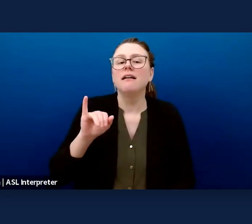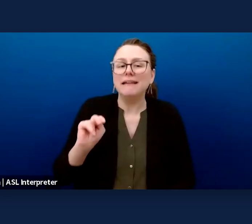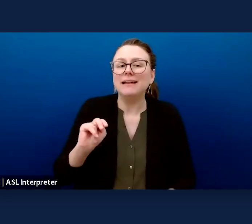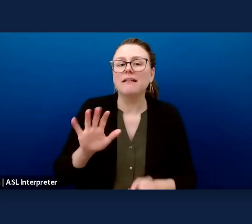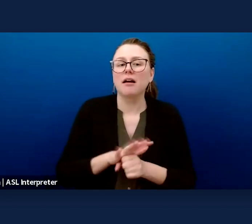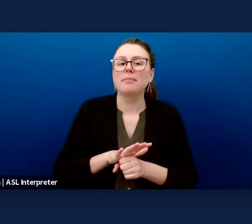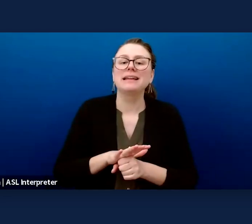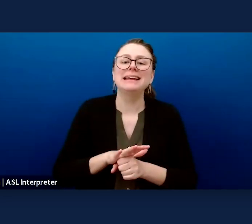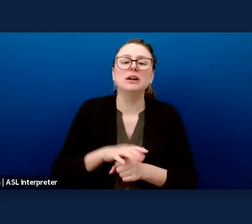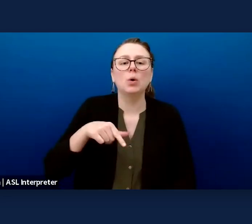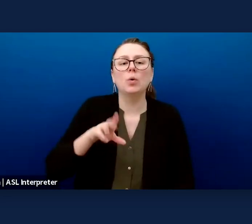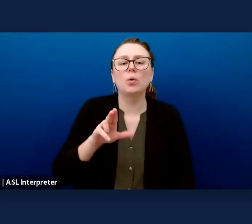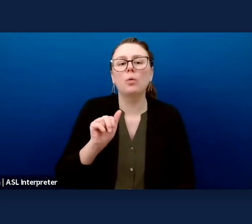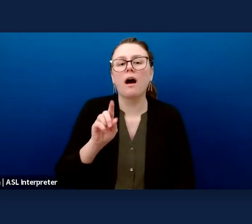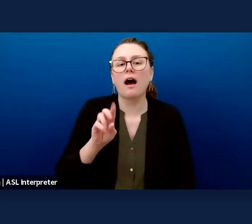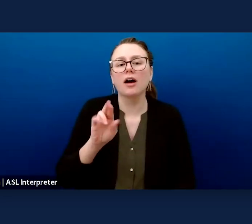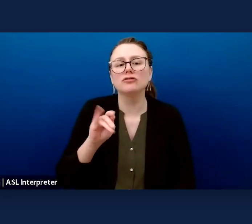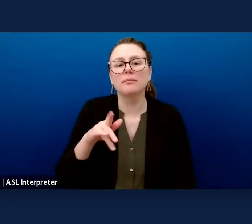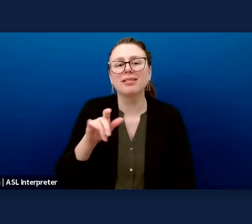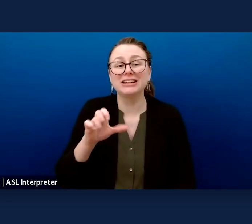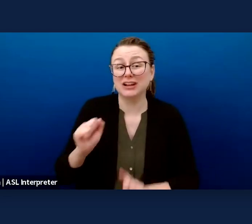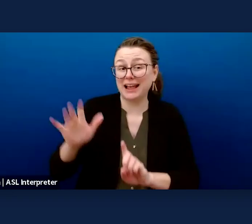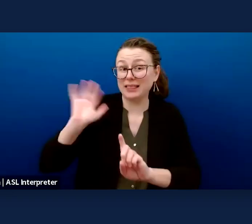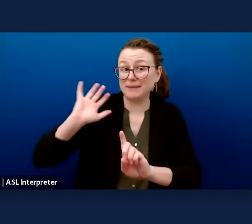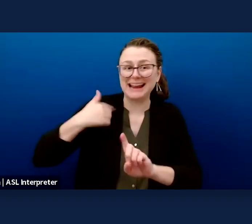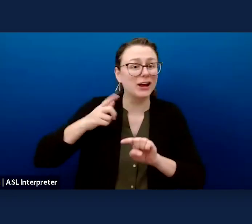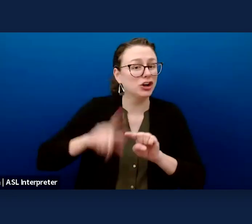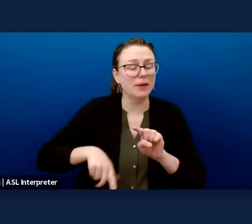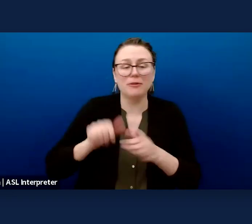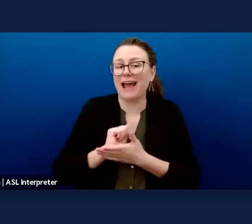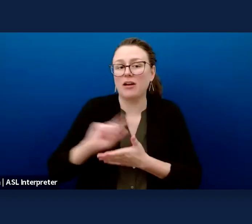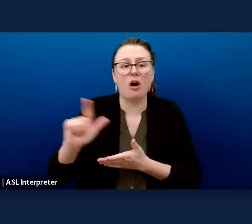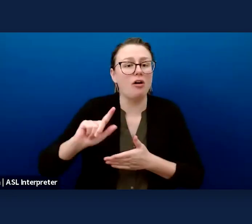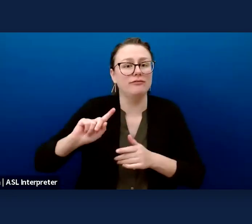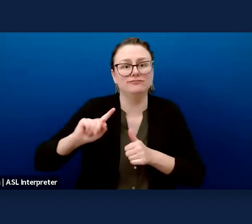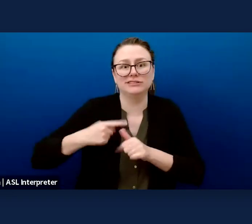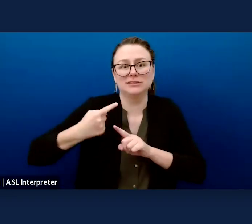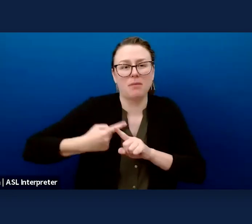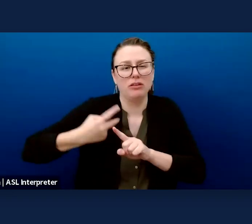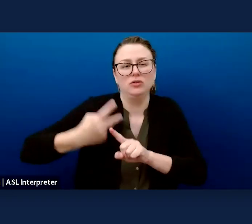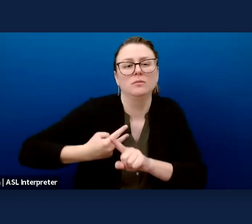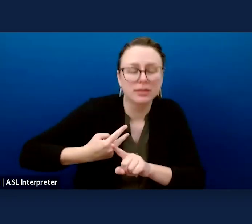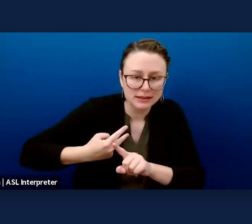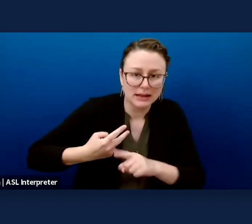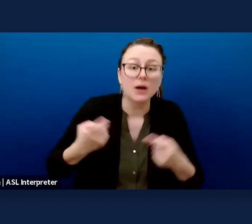In fact, I could not move at all at the initial first couple of months, and slowly but